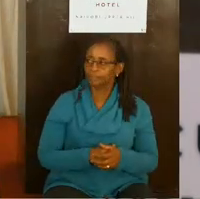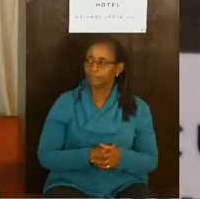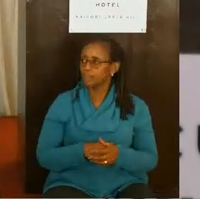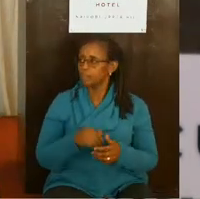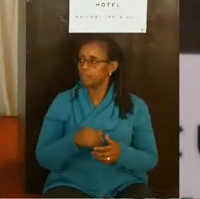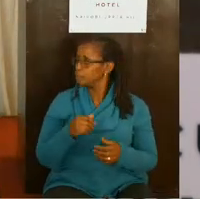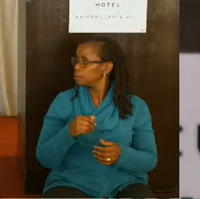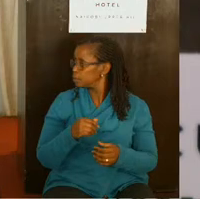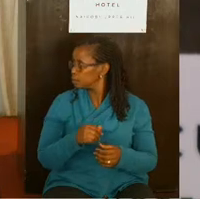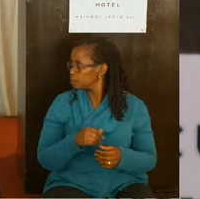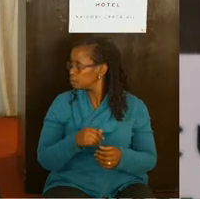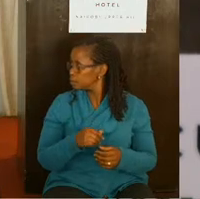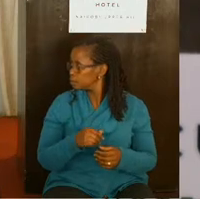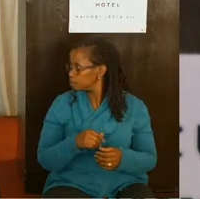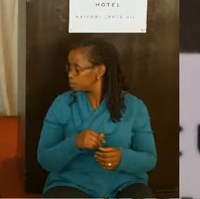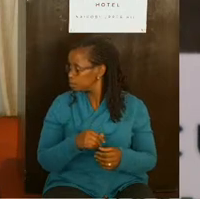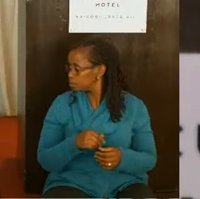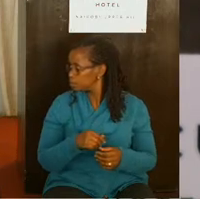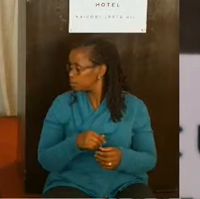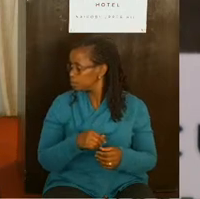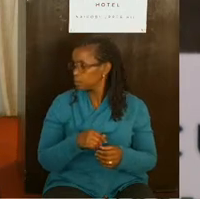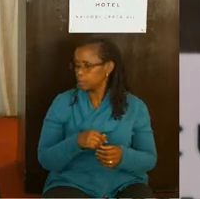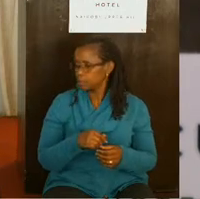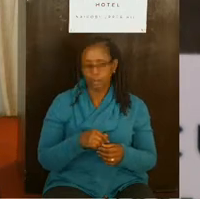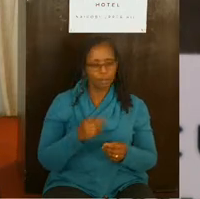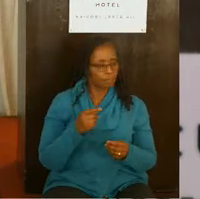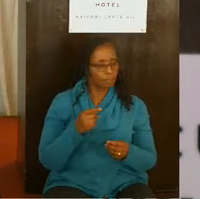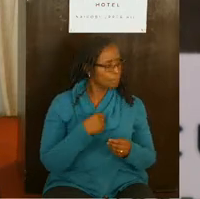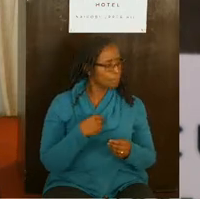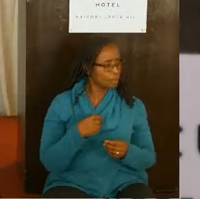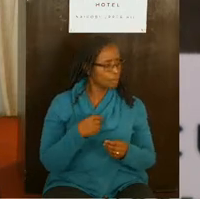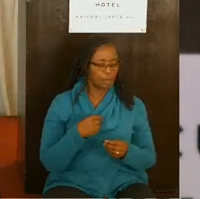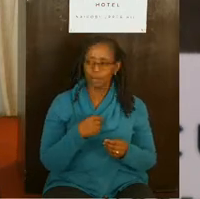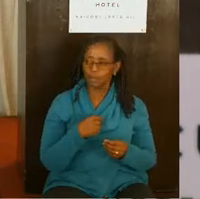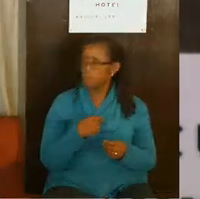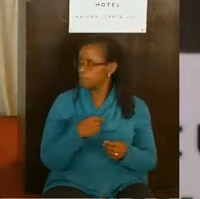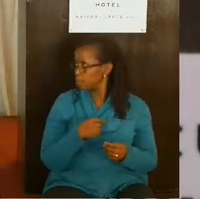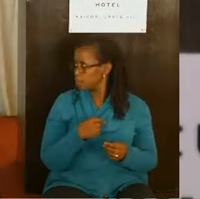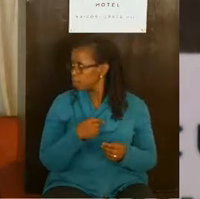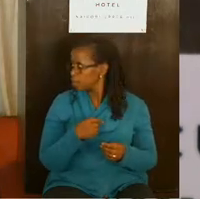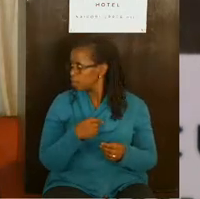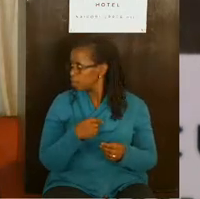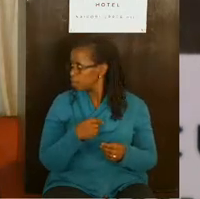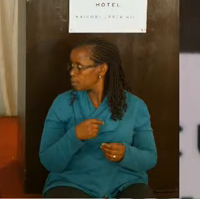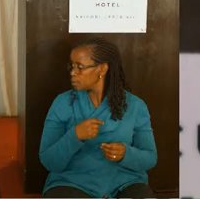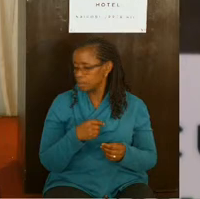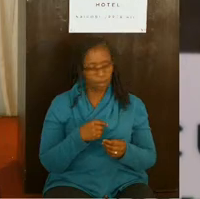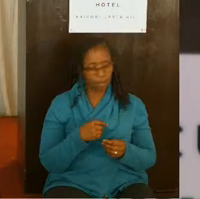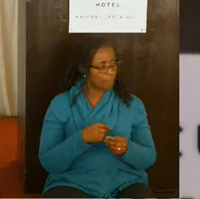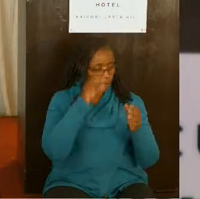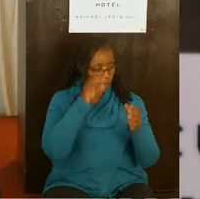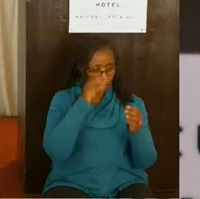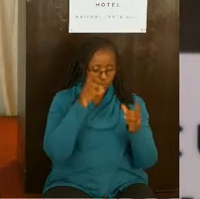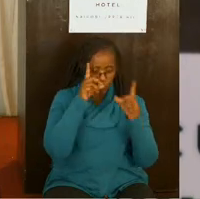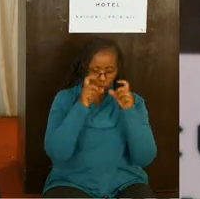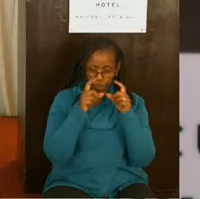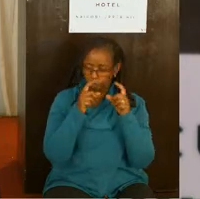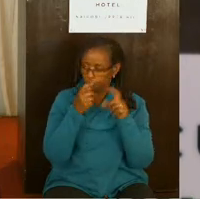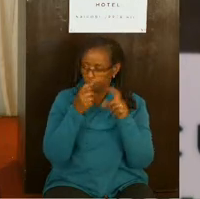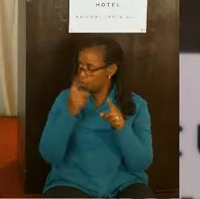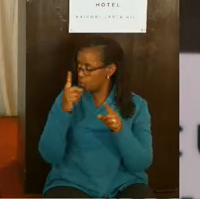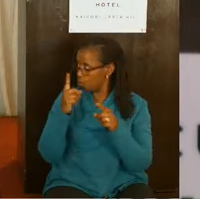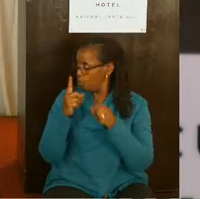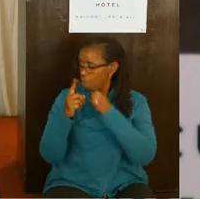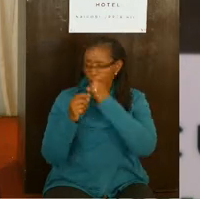two slides but I will as I ask and you to come on board that picture that photograph is taken from